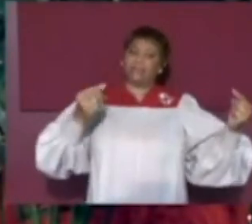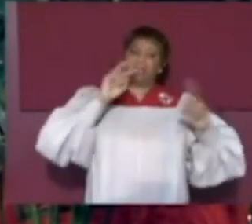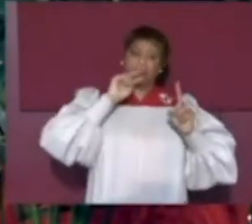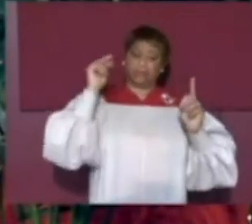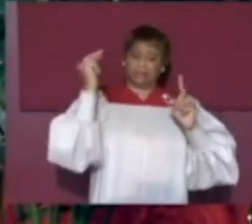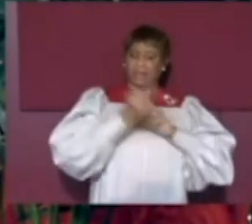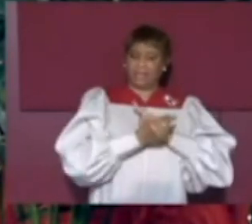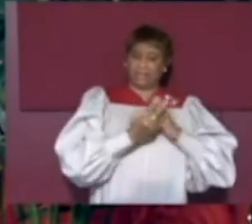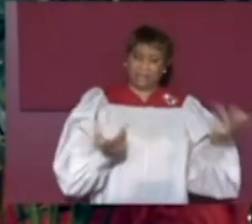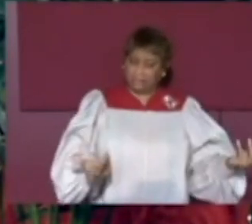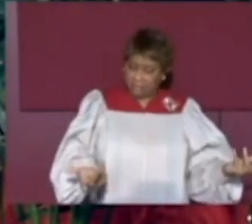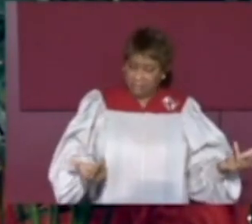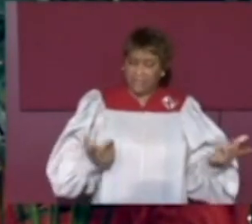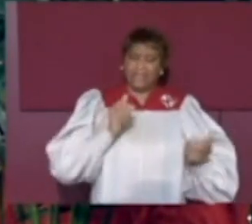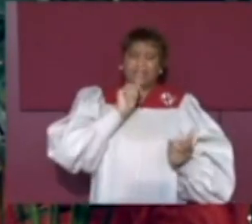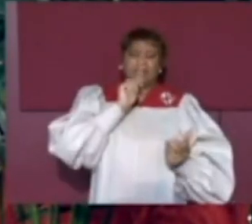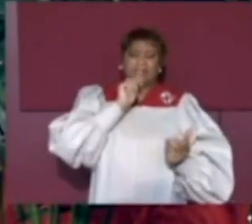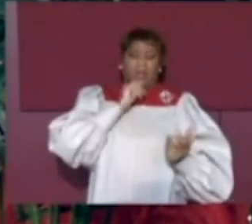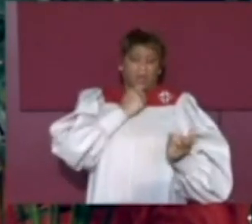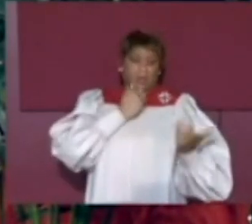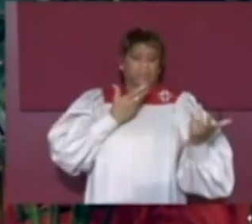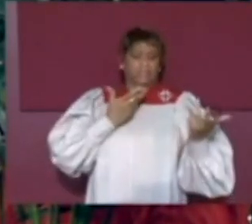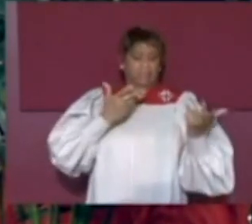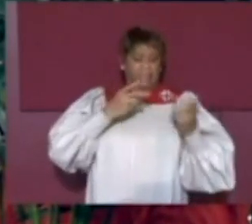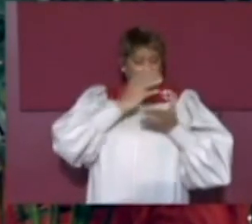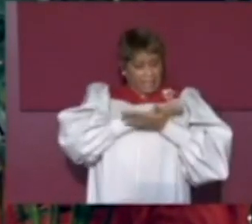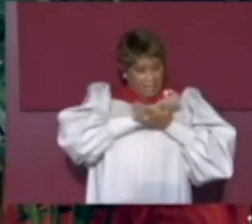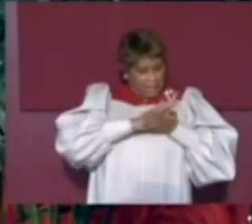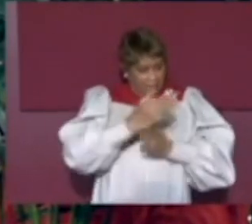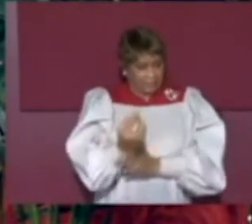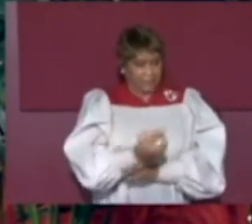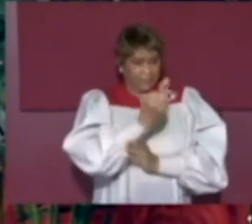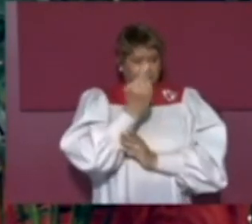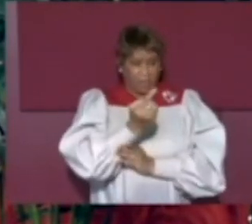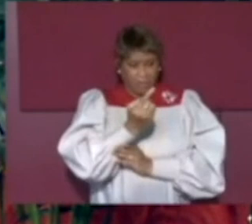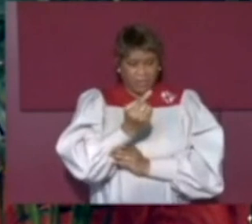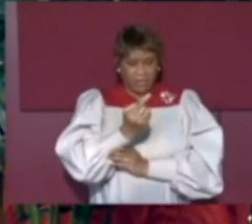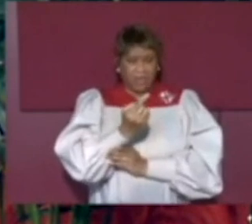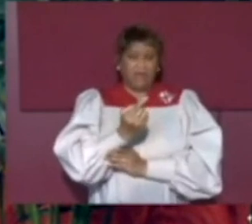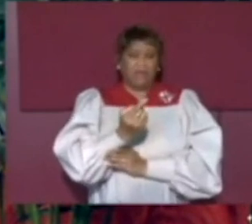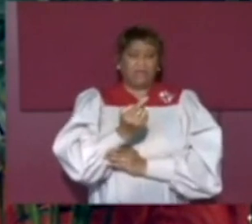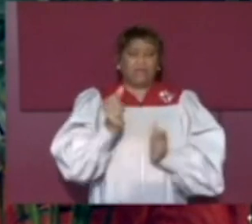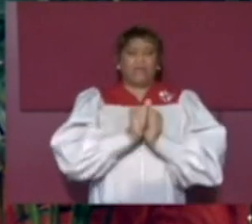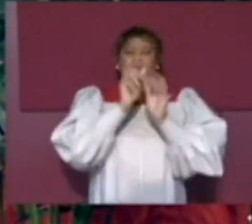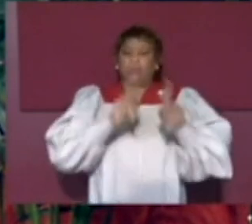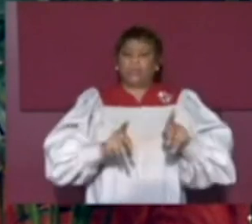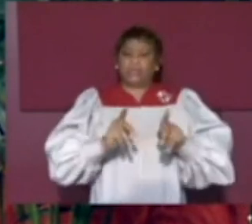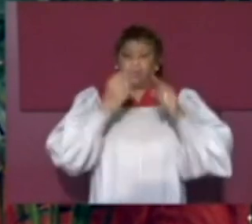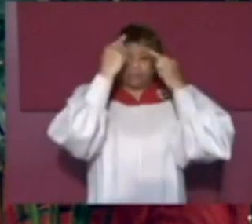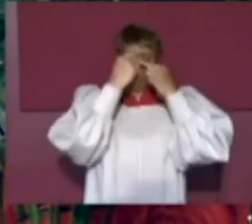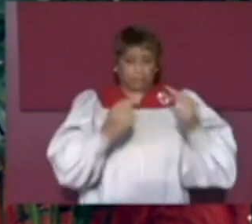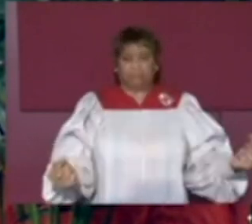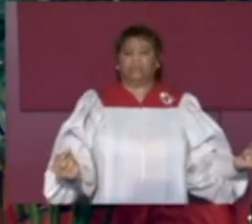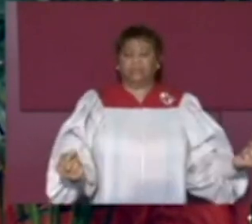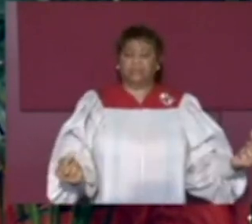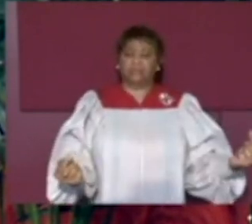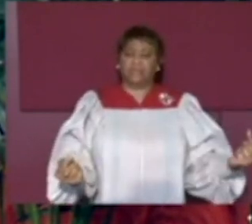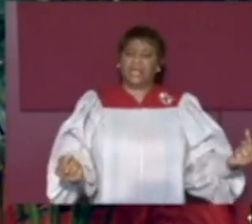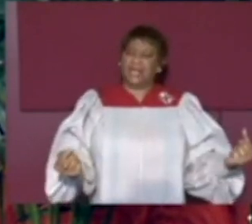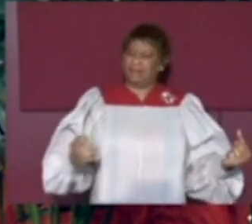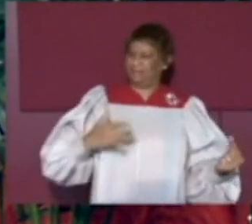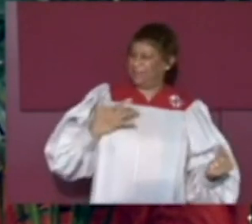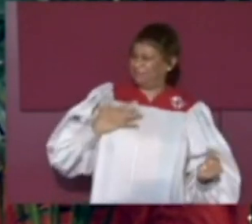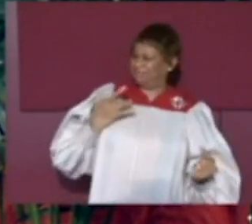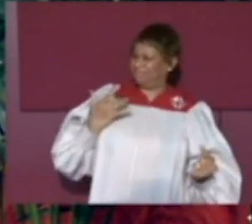have. Tolerance is being kind to someone for whom you don't agree. And I get the sense sometimes that